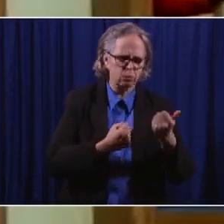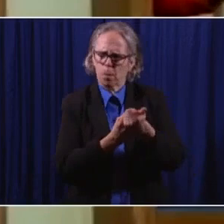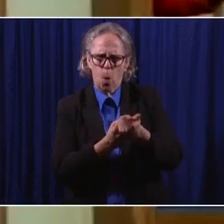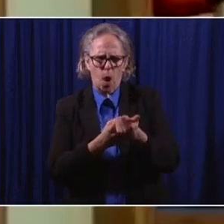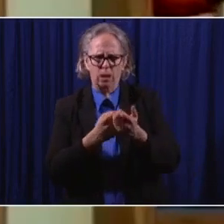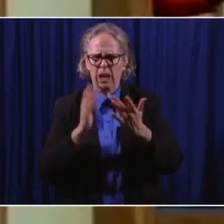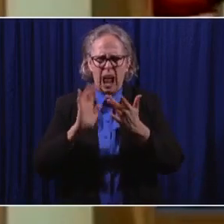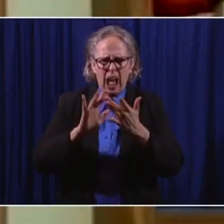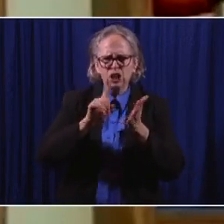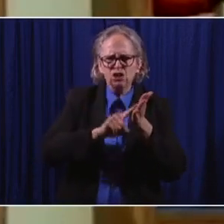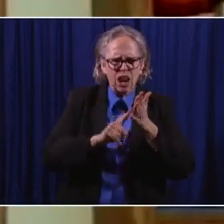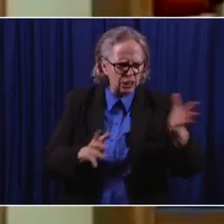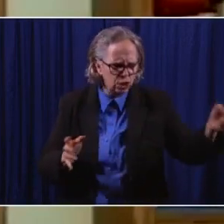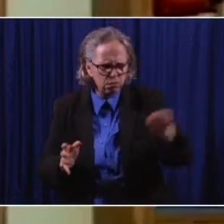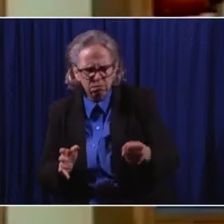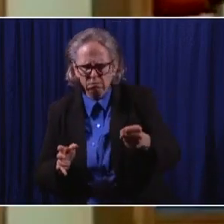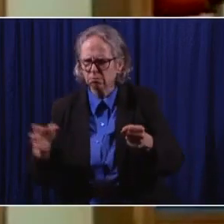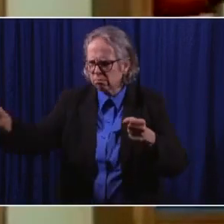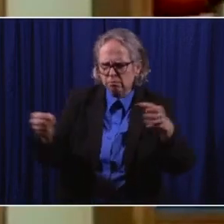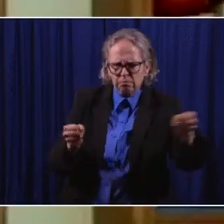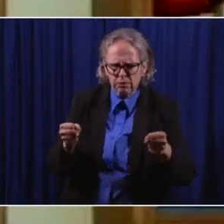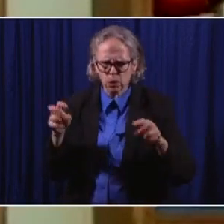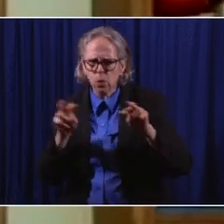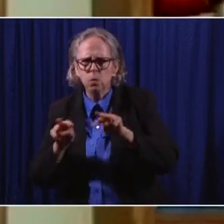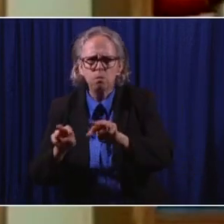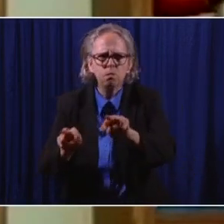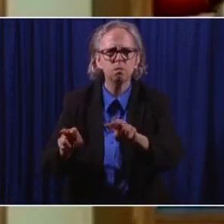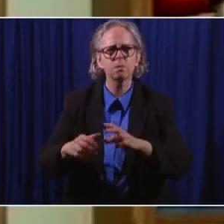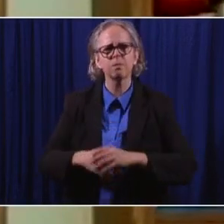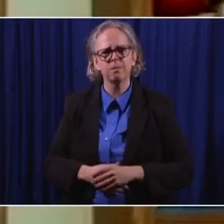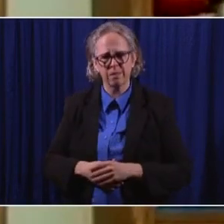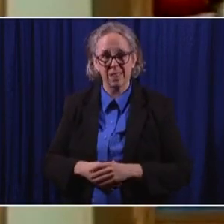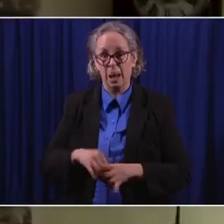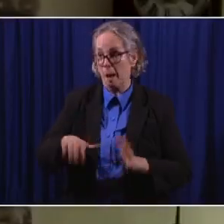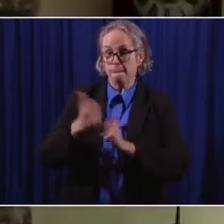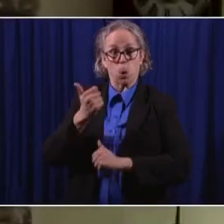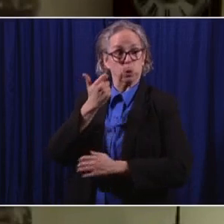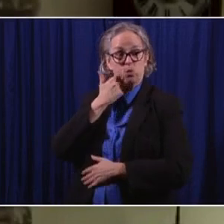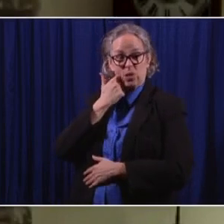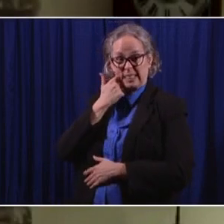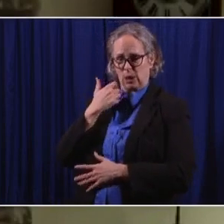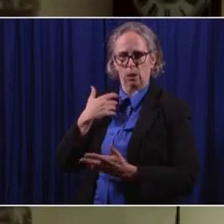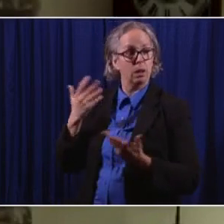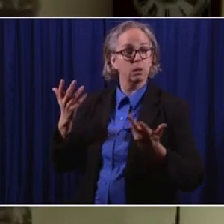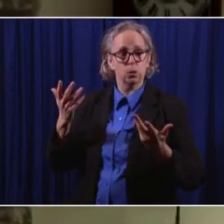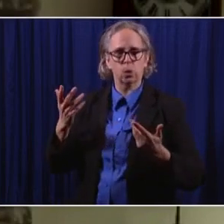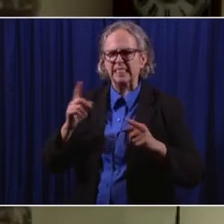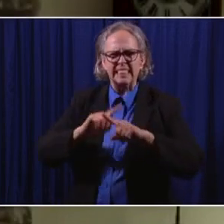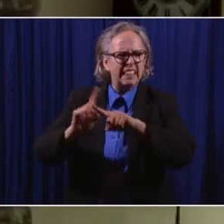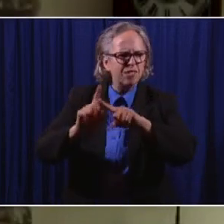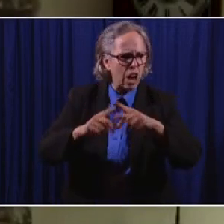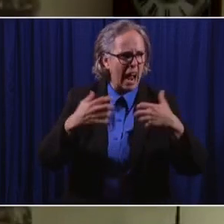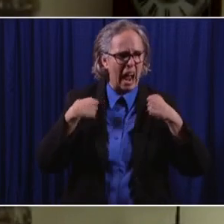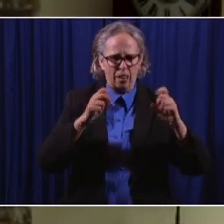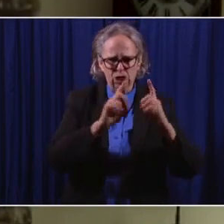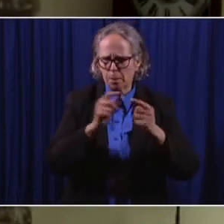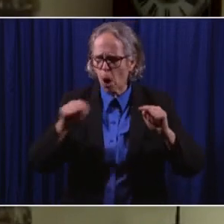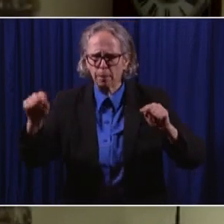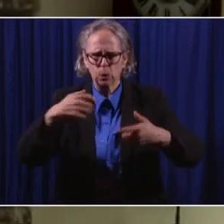Just most recently, we've worked with several local health districts to do this. And what districts have you worked with? I think you told